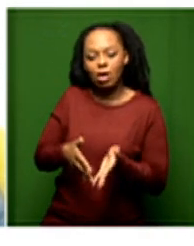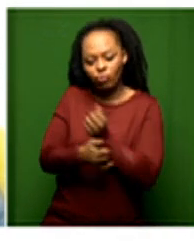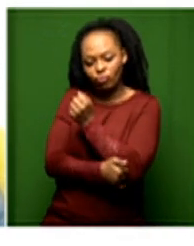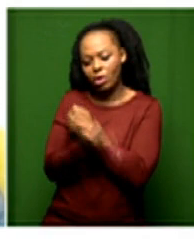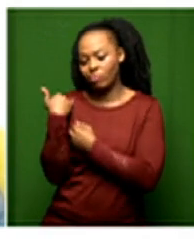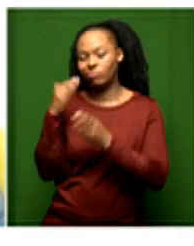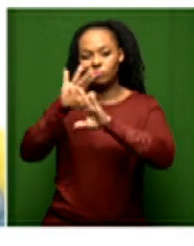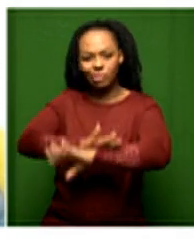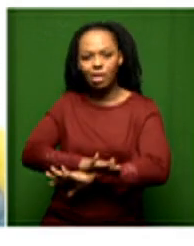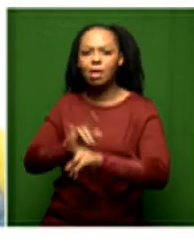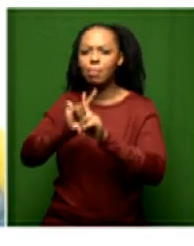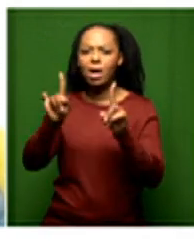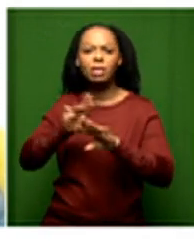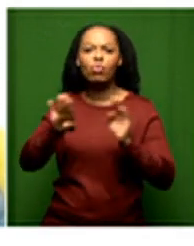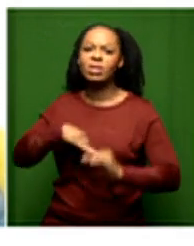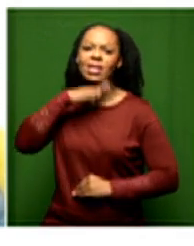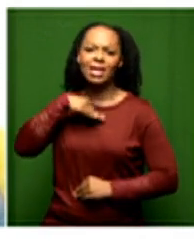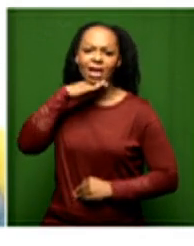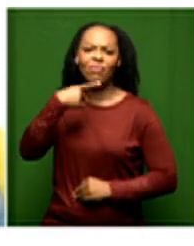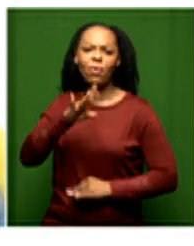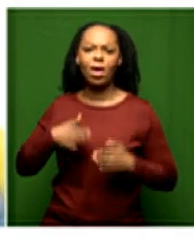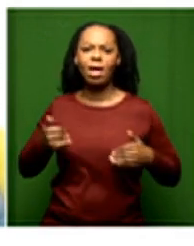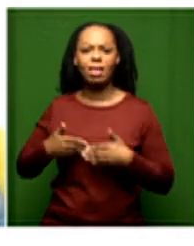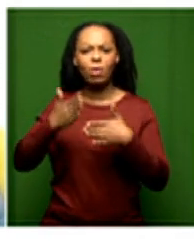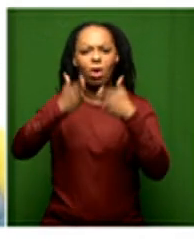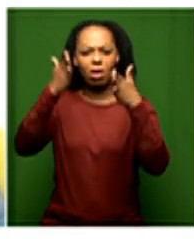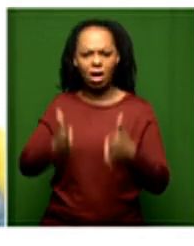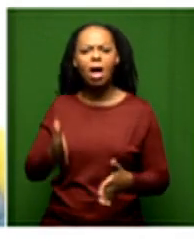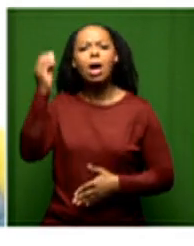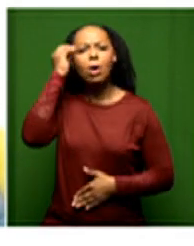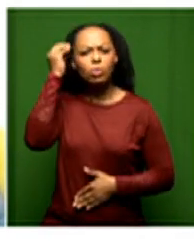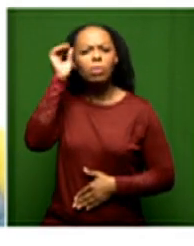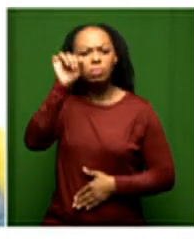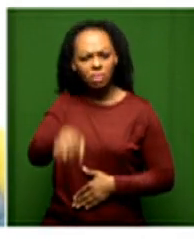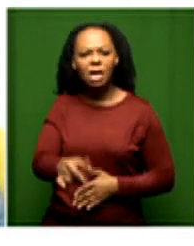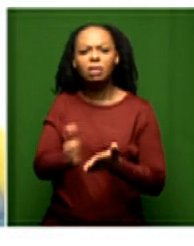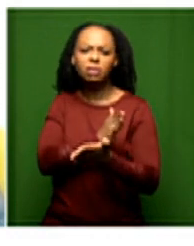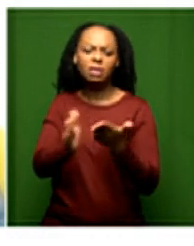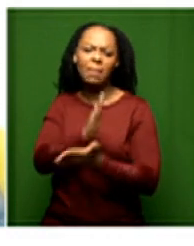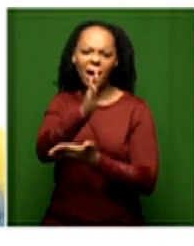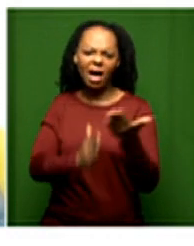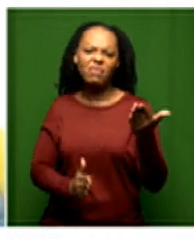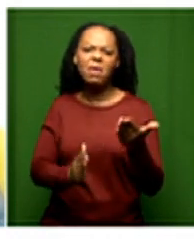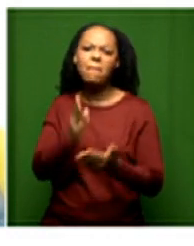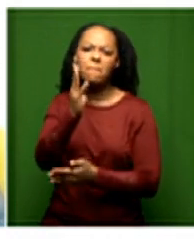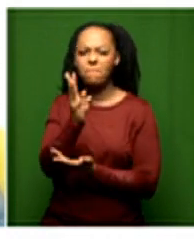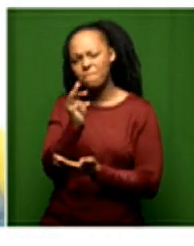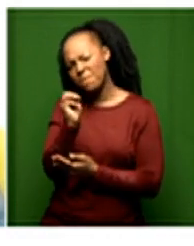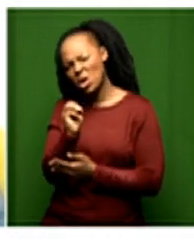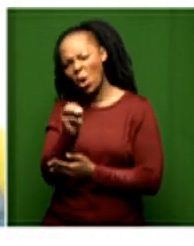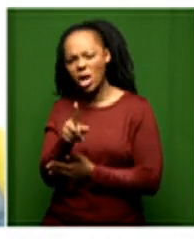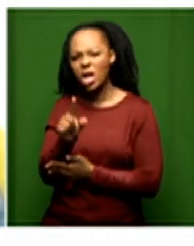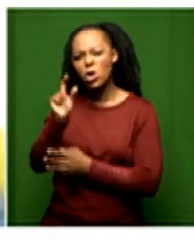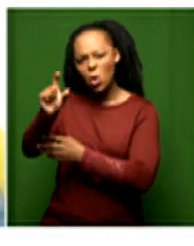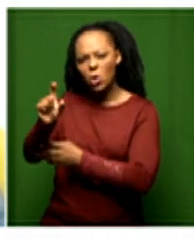not enough for all the healthcare workers just yet. We do know that there's an additional 500,000 doses to follow within the next few